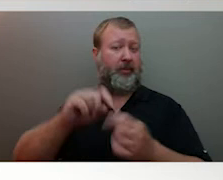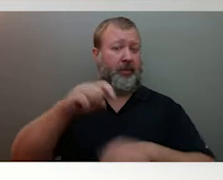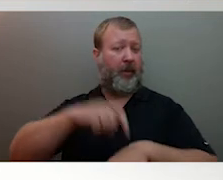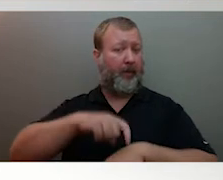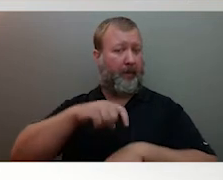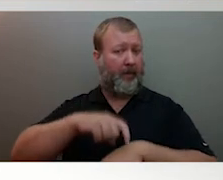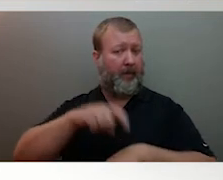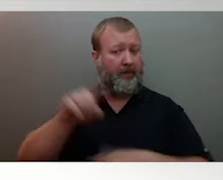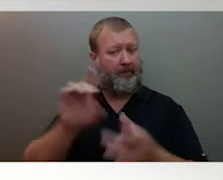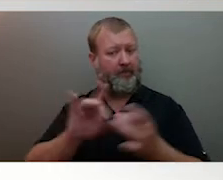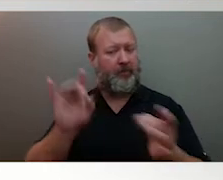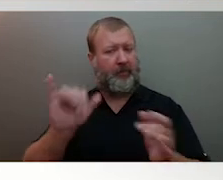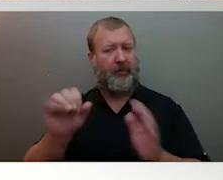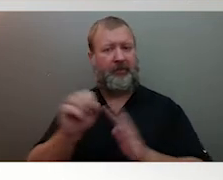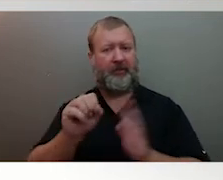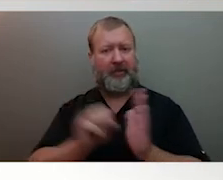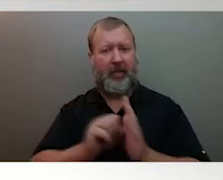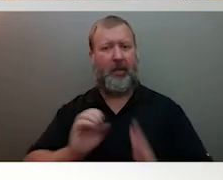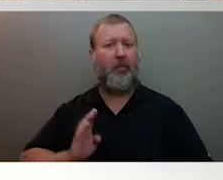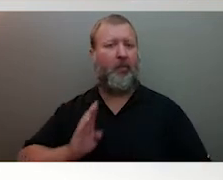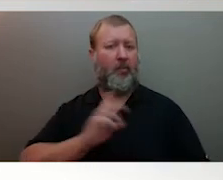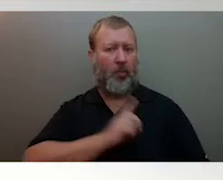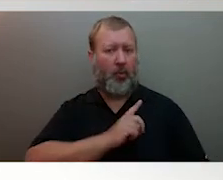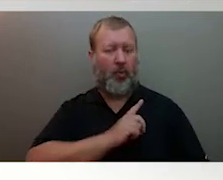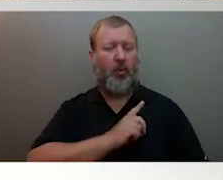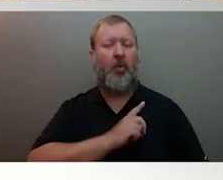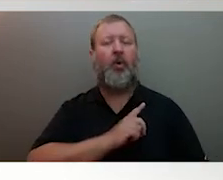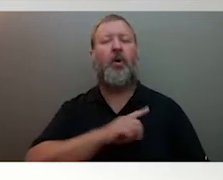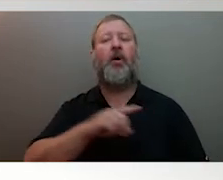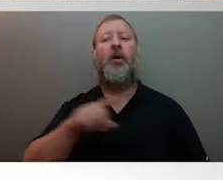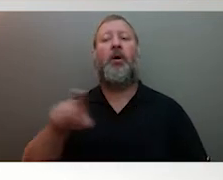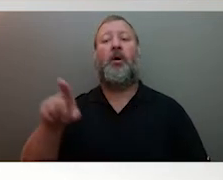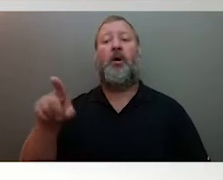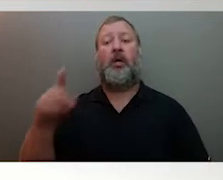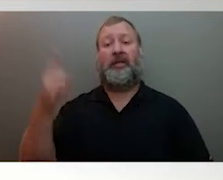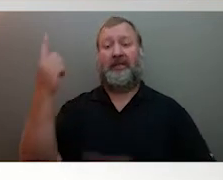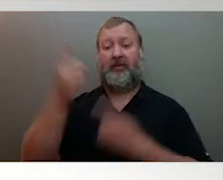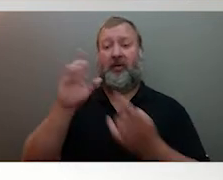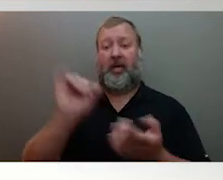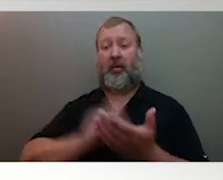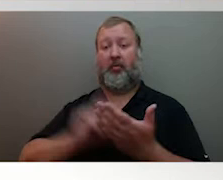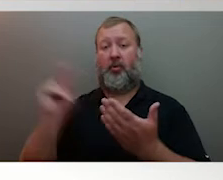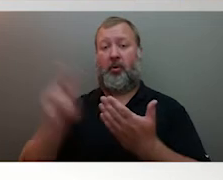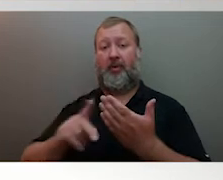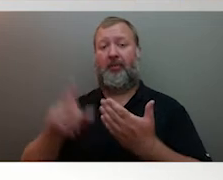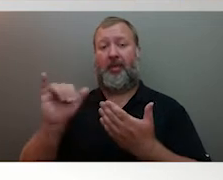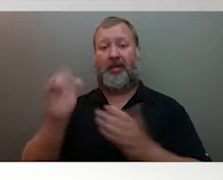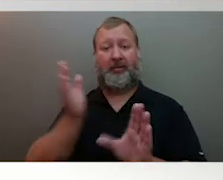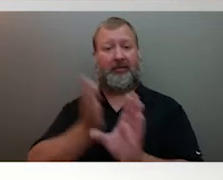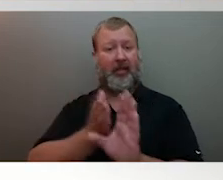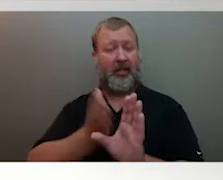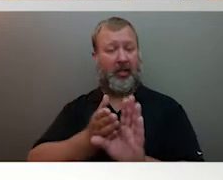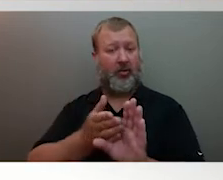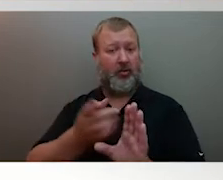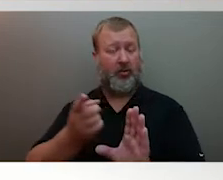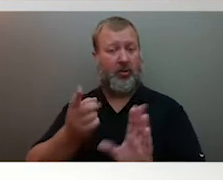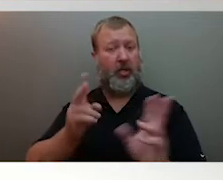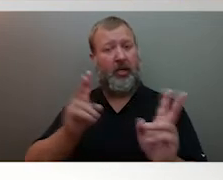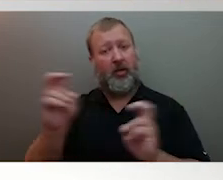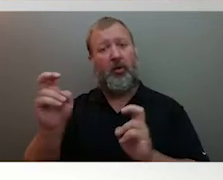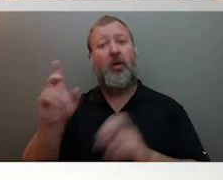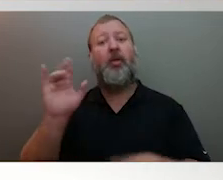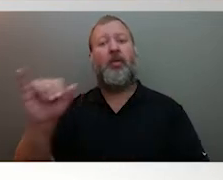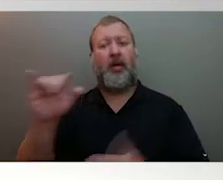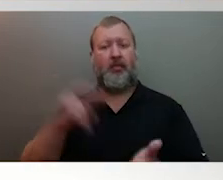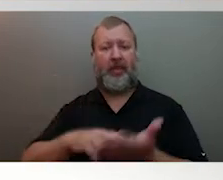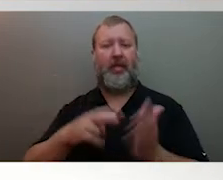time as stated in the state board rule, for a student who is being considered for hospital homebound due to a psychiatric condition, the district